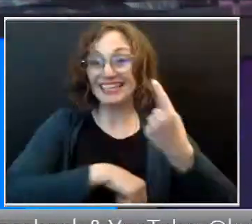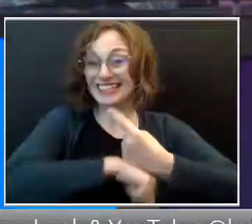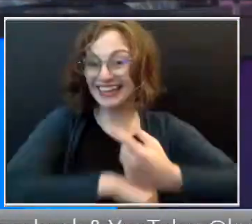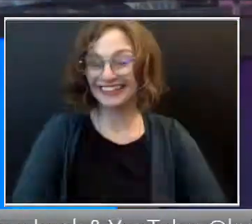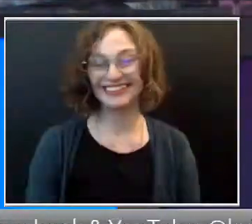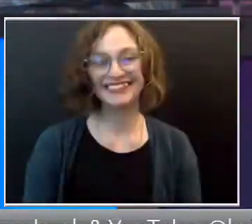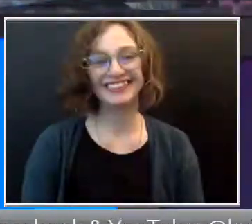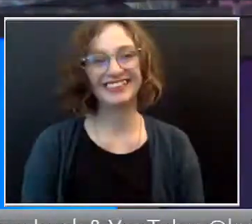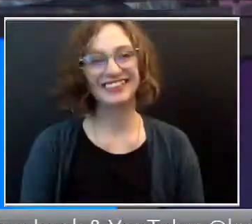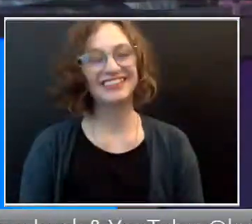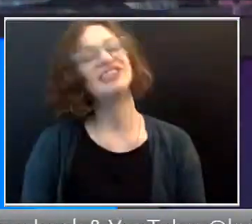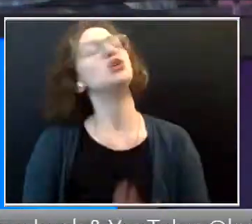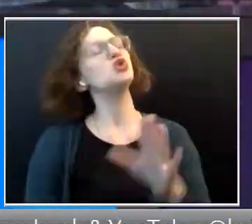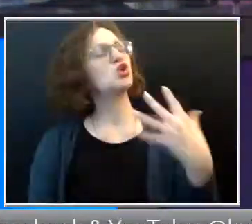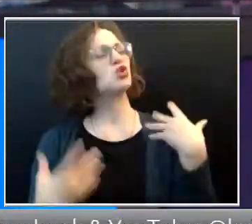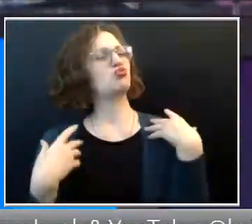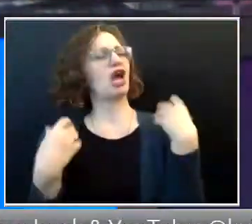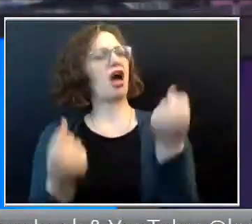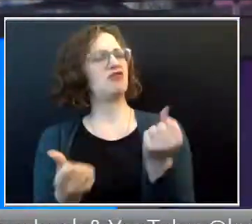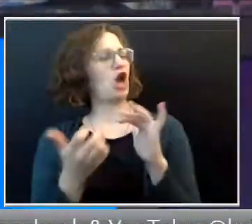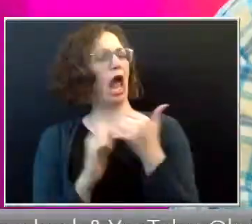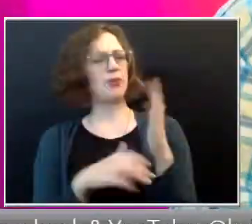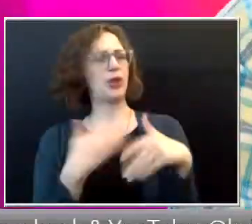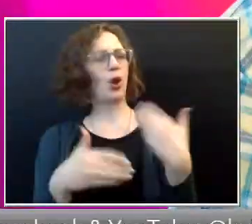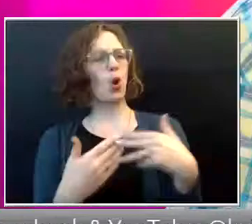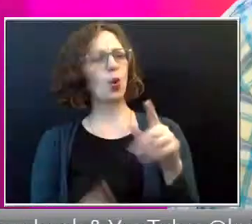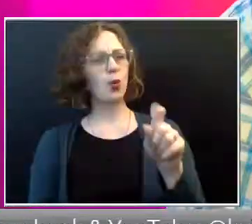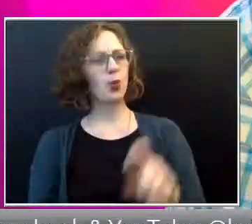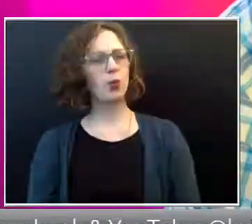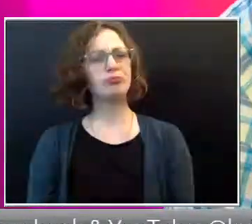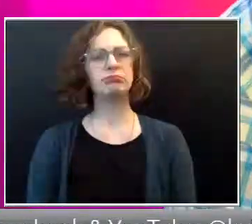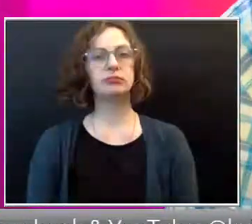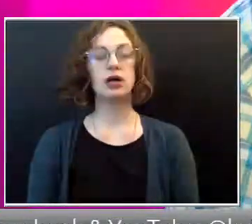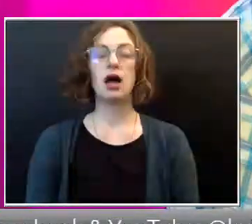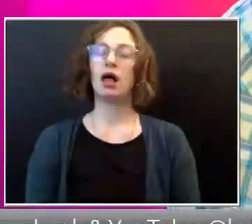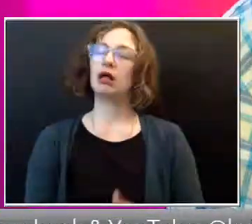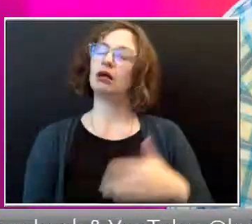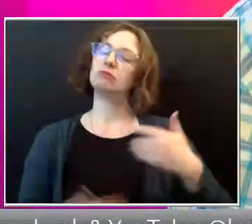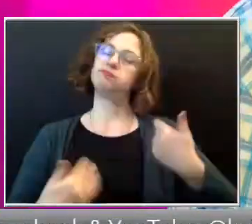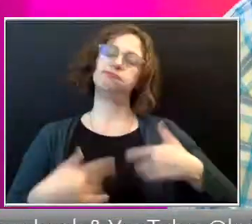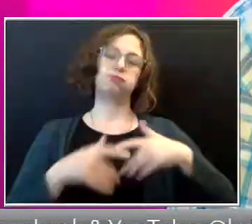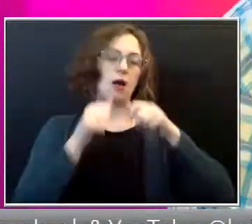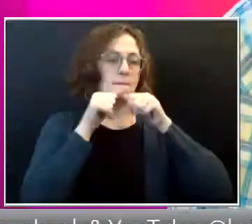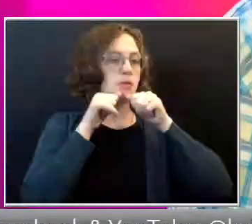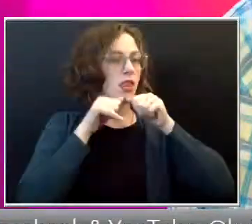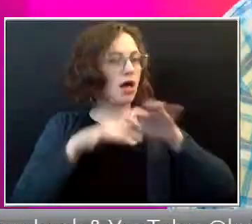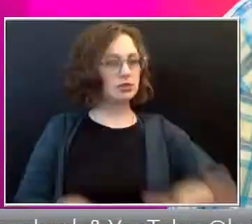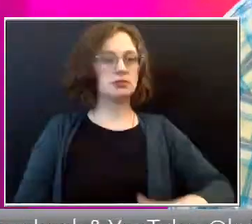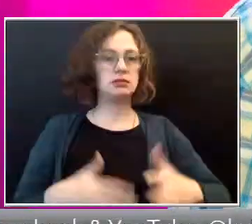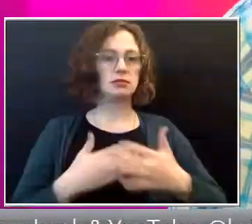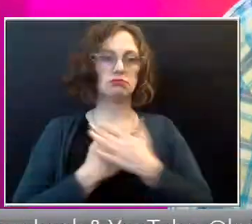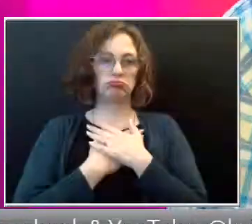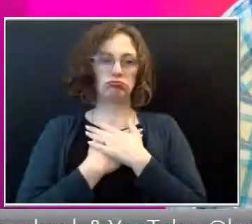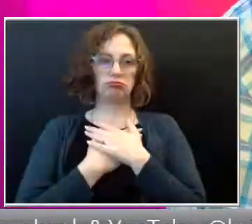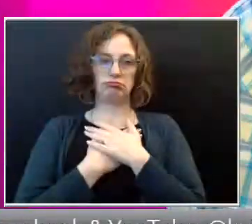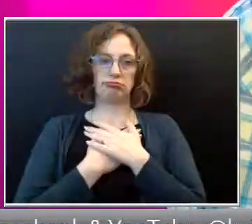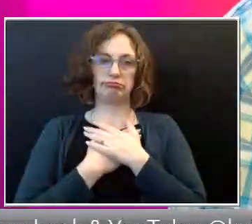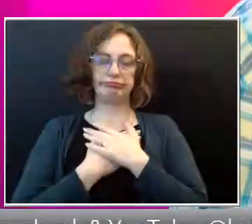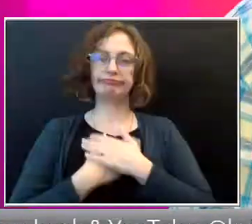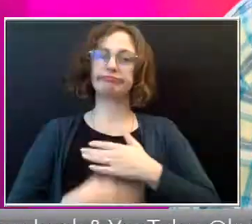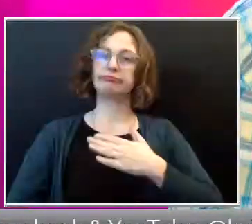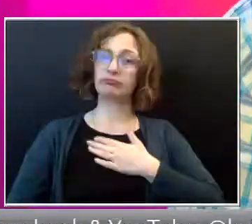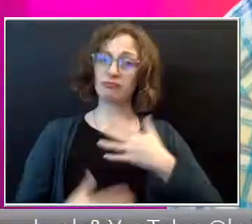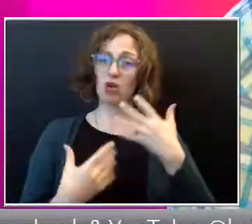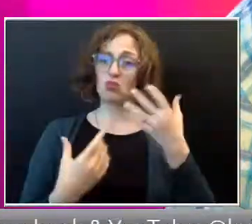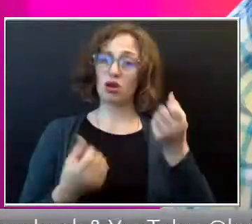recovery like? So I think I was extremely blessed. My recovery was pretty drastic